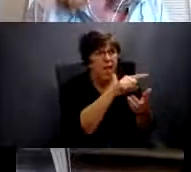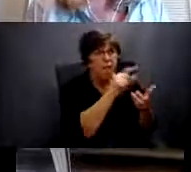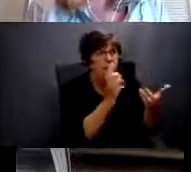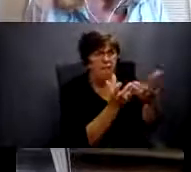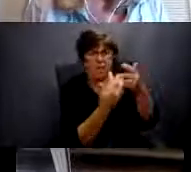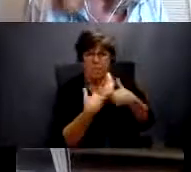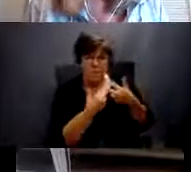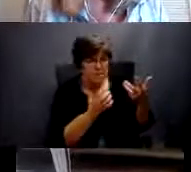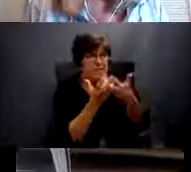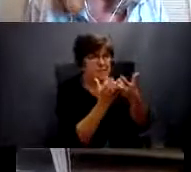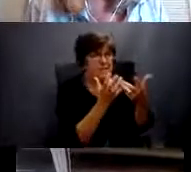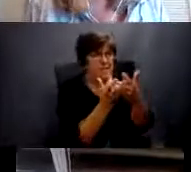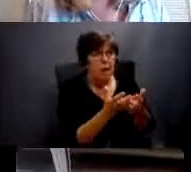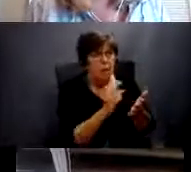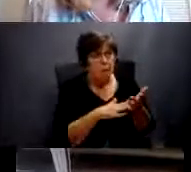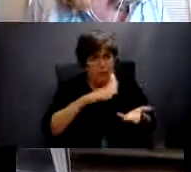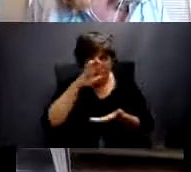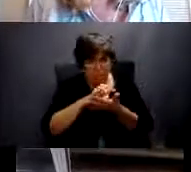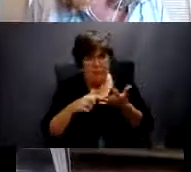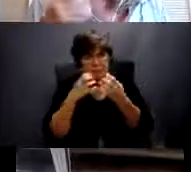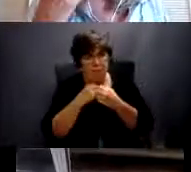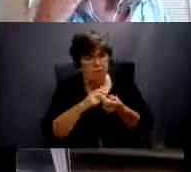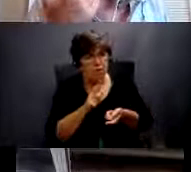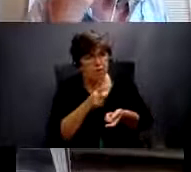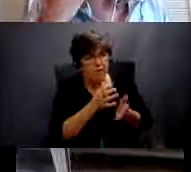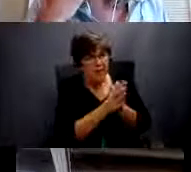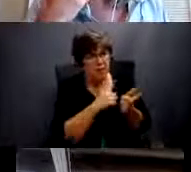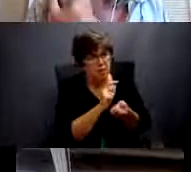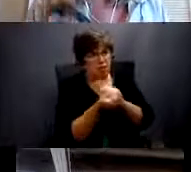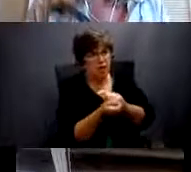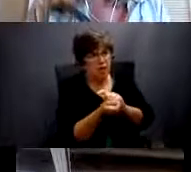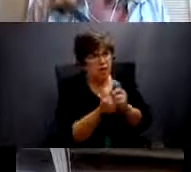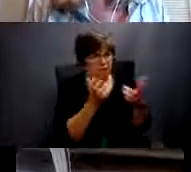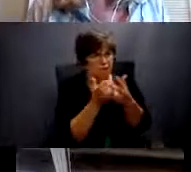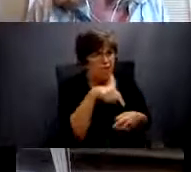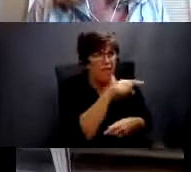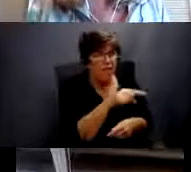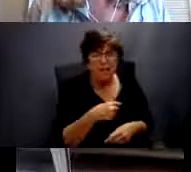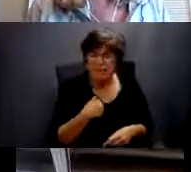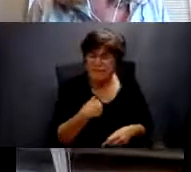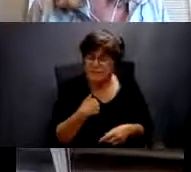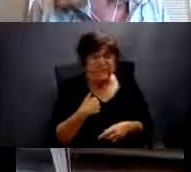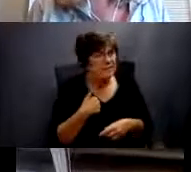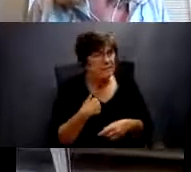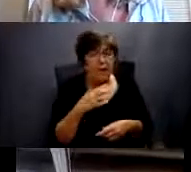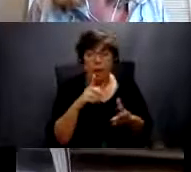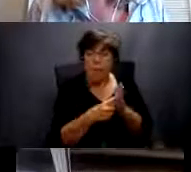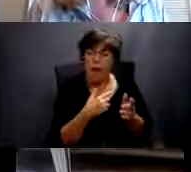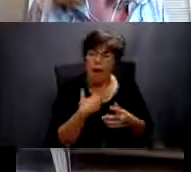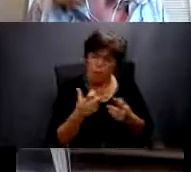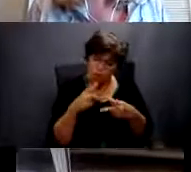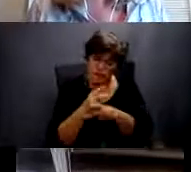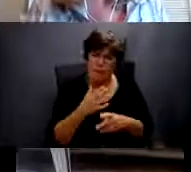to compromise what I believed. And when I pushed to hold my integrity intact, I was questioned